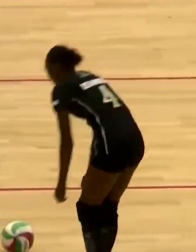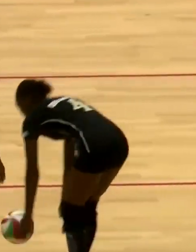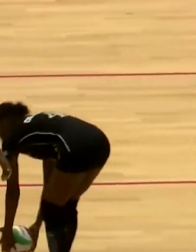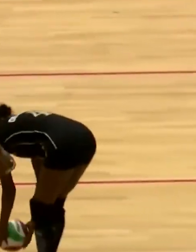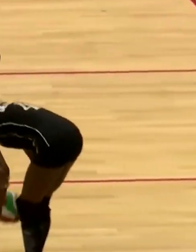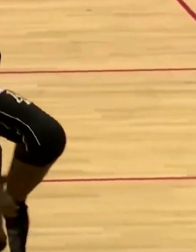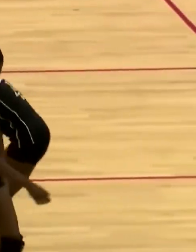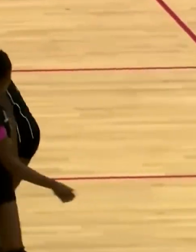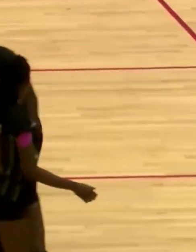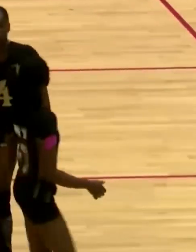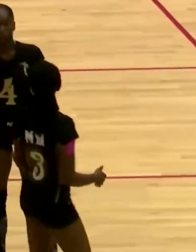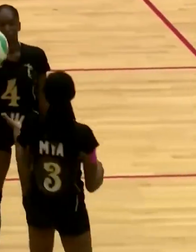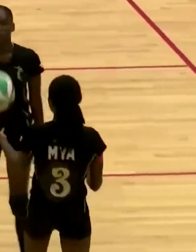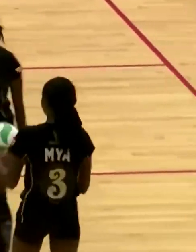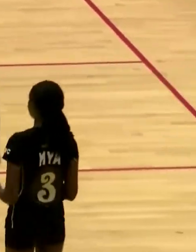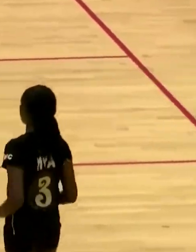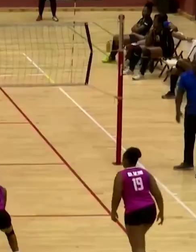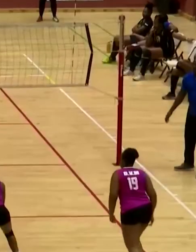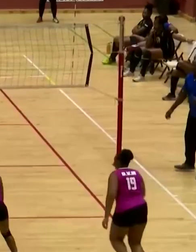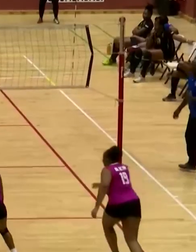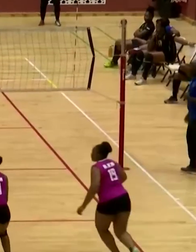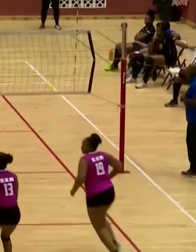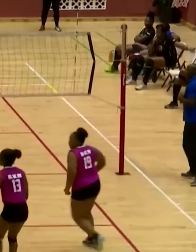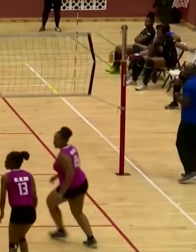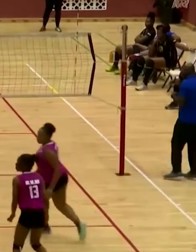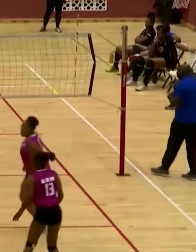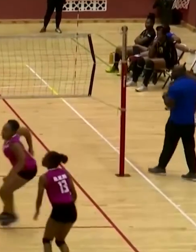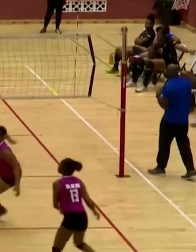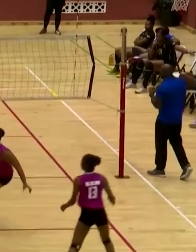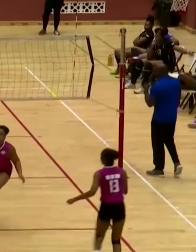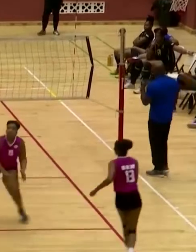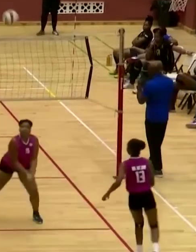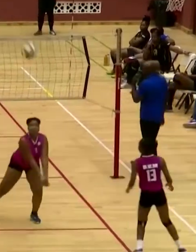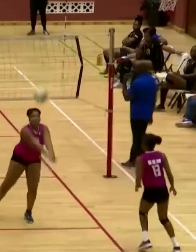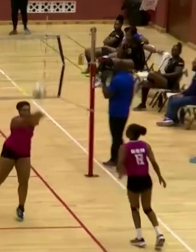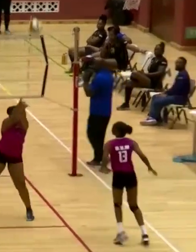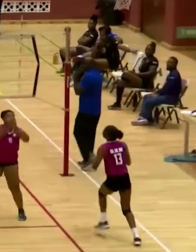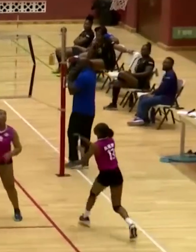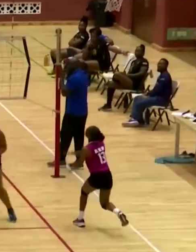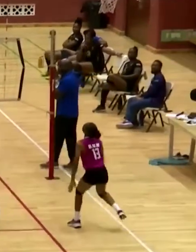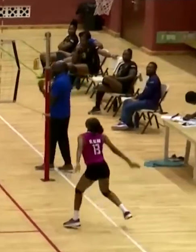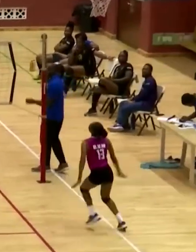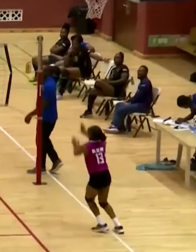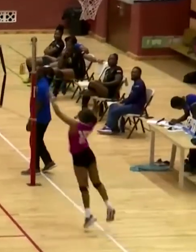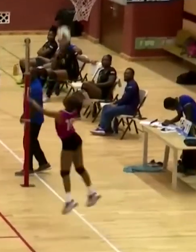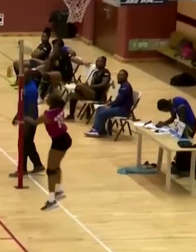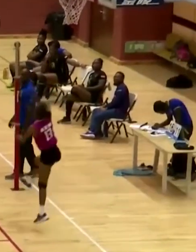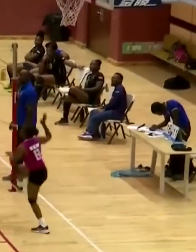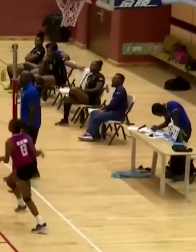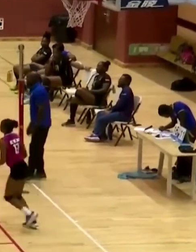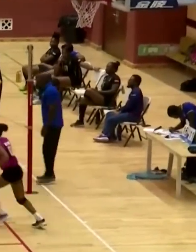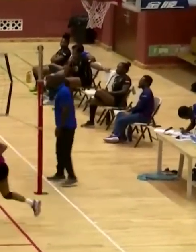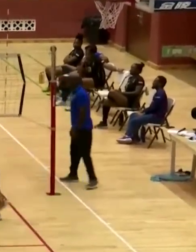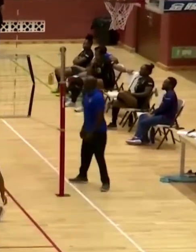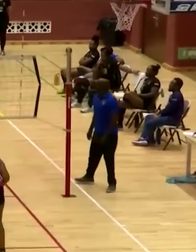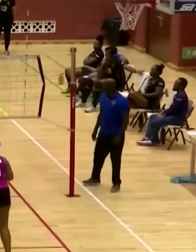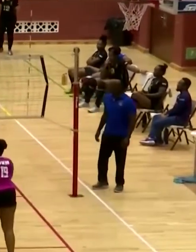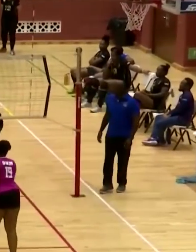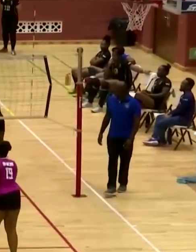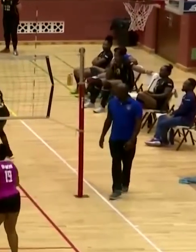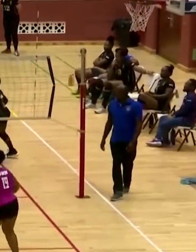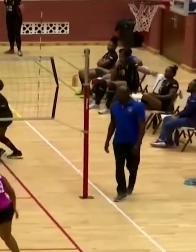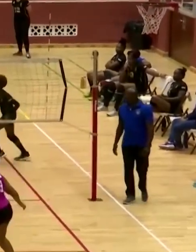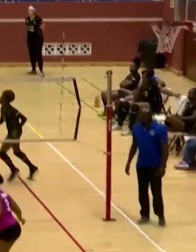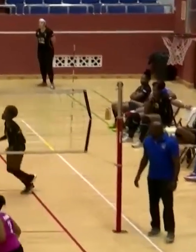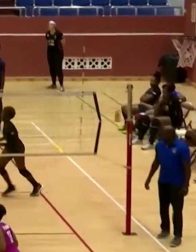25-16 third set victory and a 2-1 lead. DVM would fight back to force a 5th set when they won